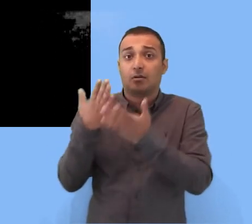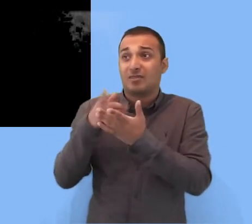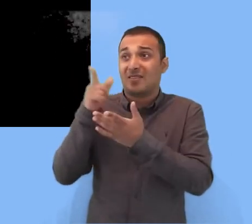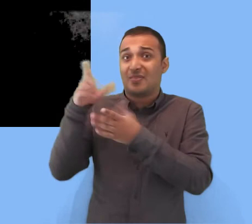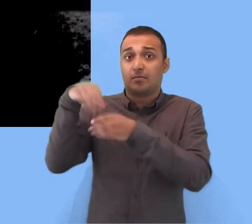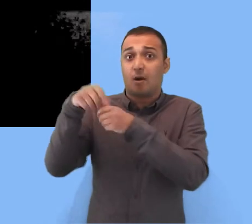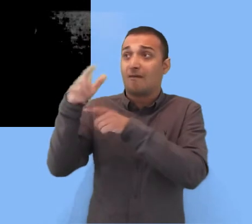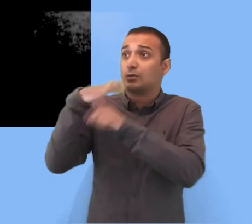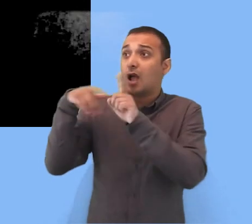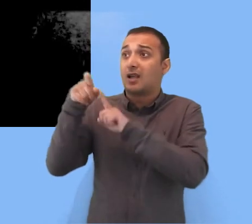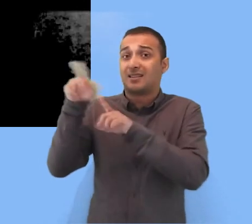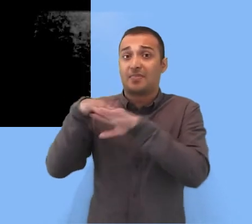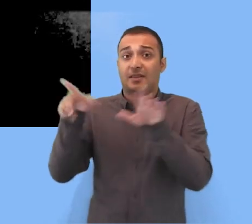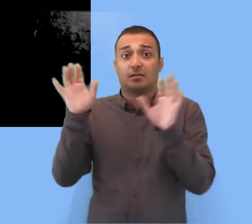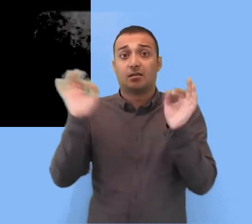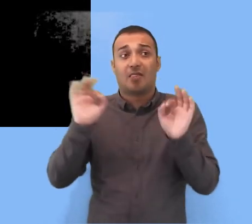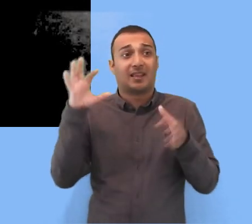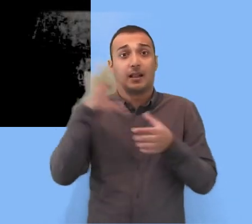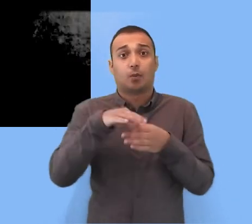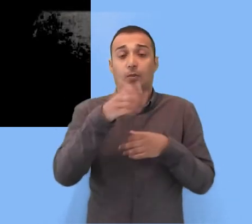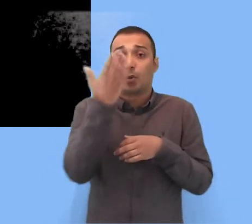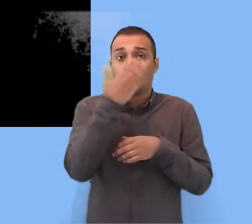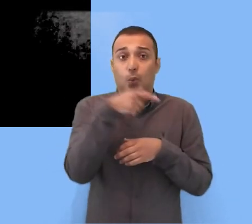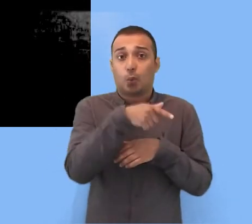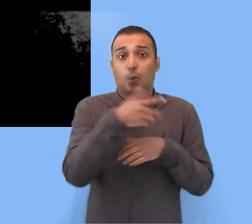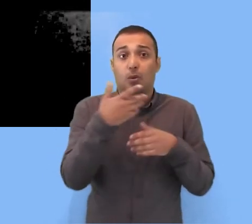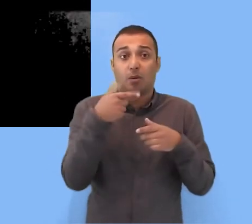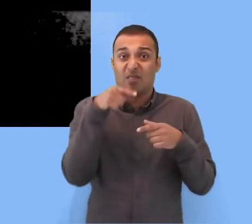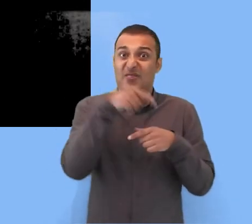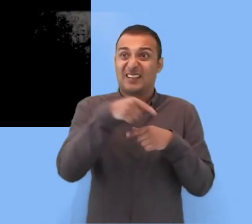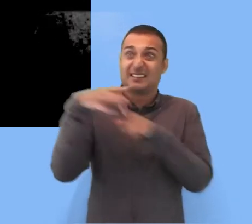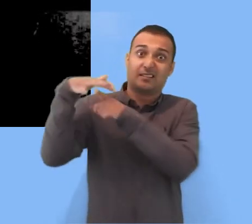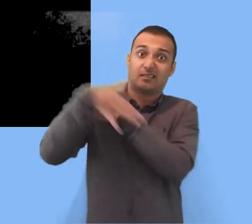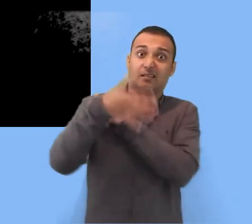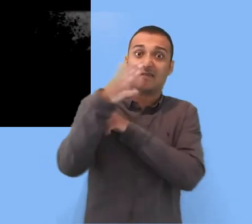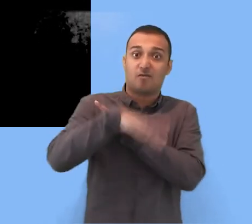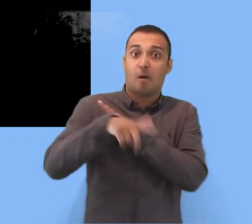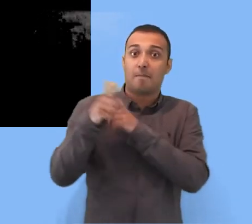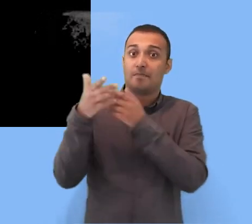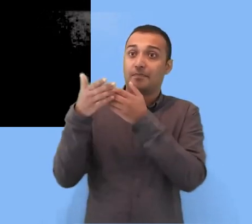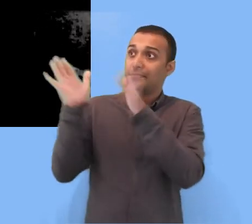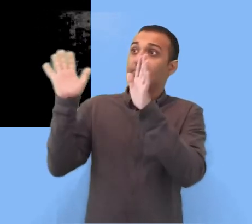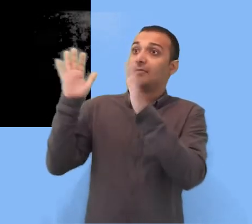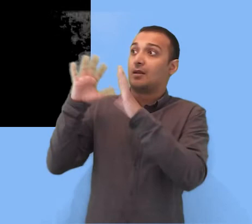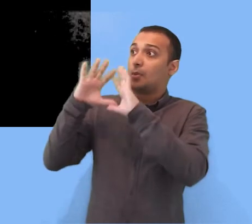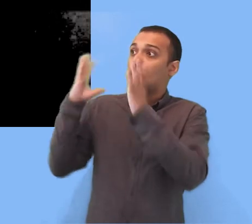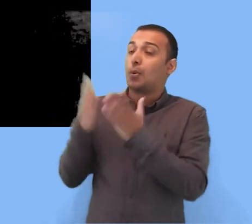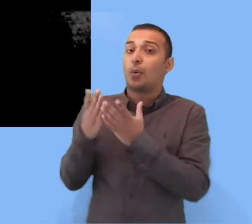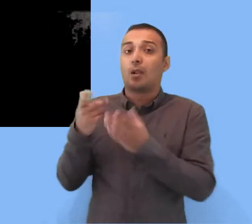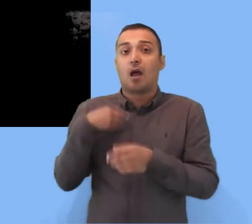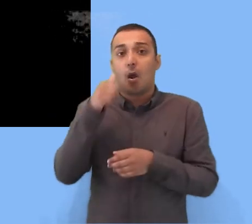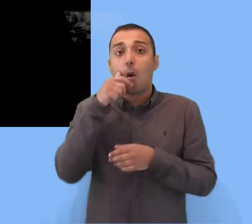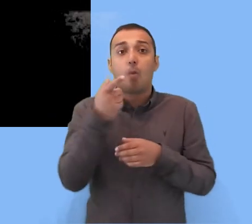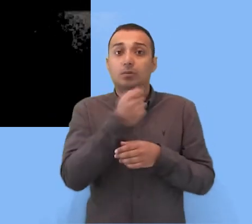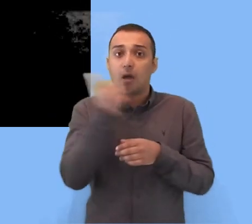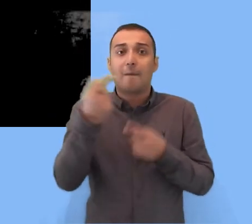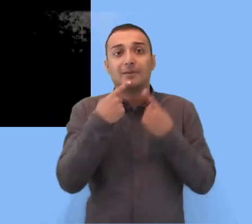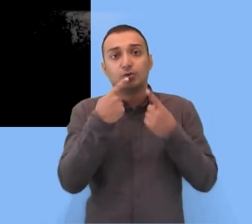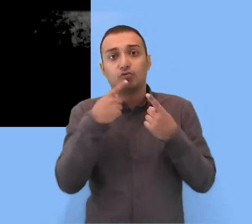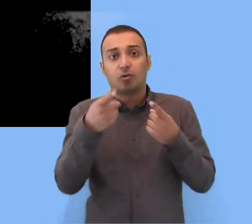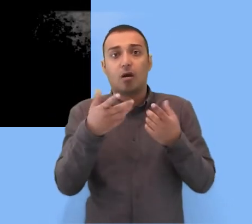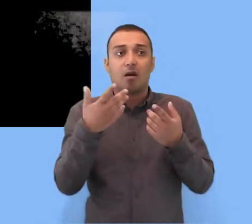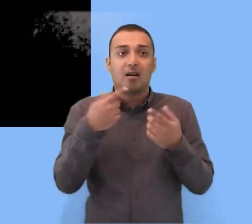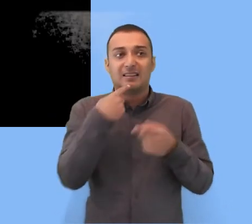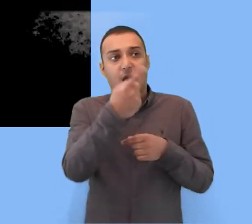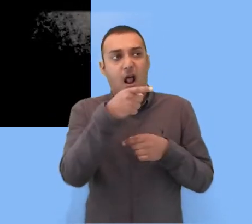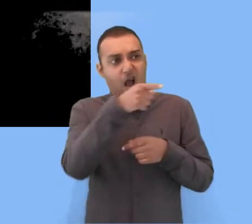that's down to teachers to do. I know teachers are often feel like they're told that they need to fix the ills of